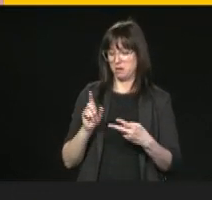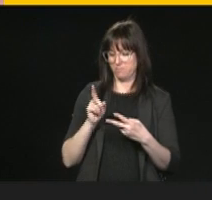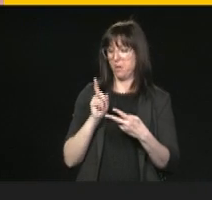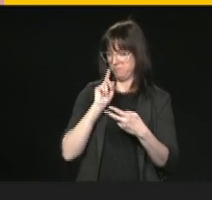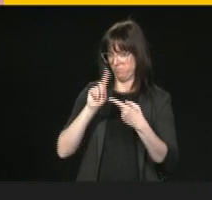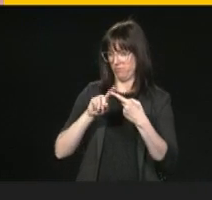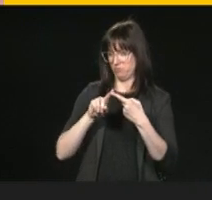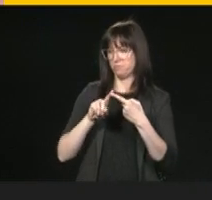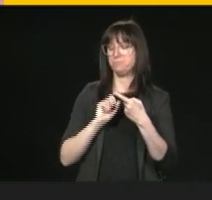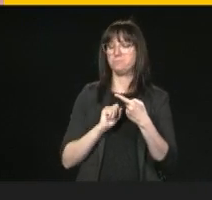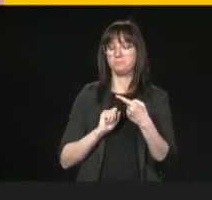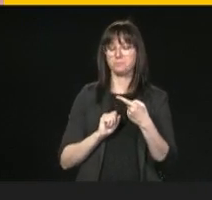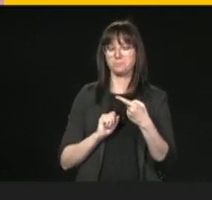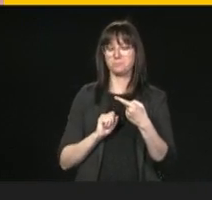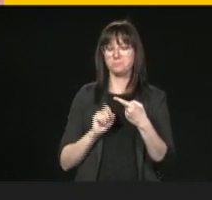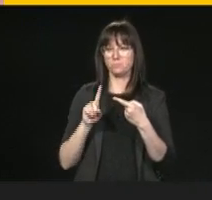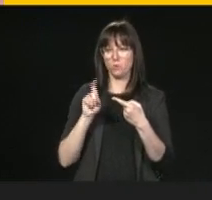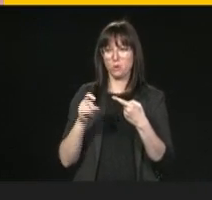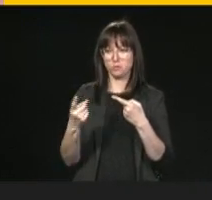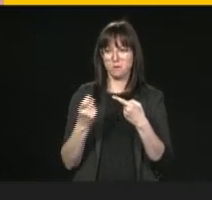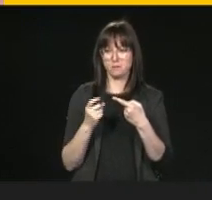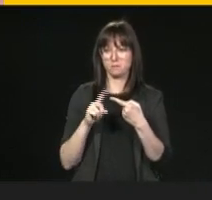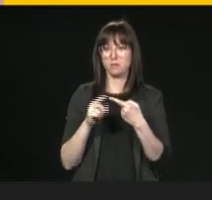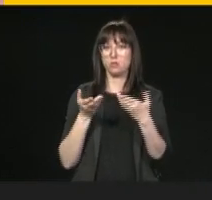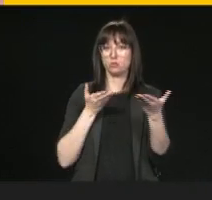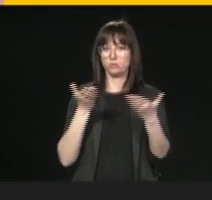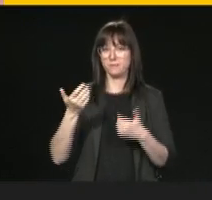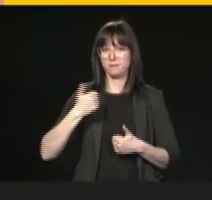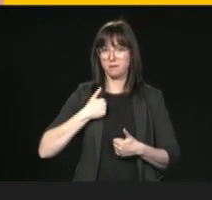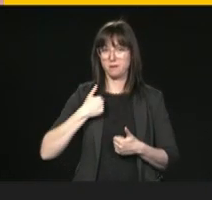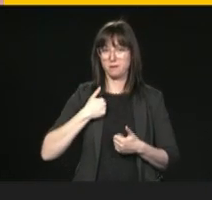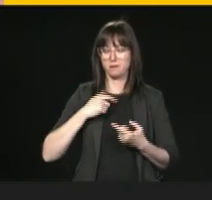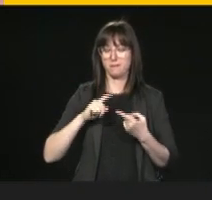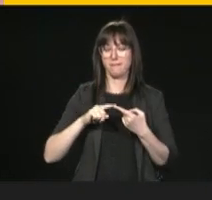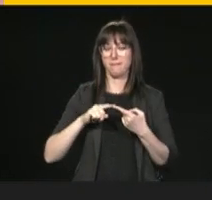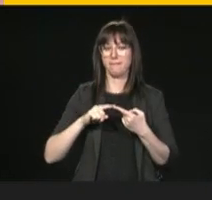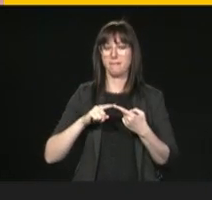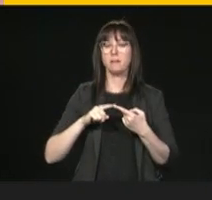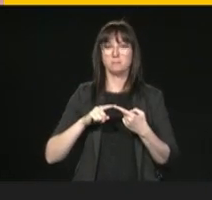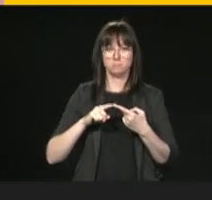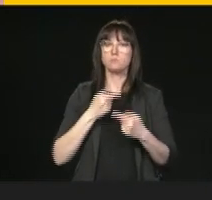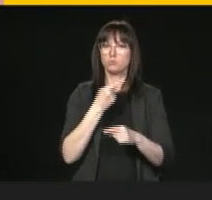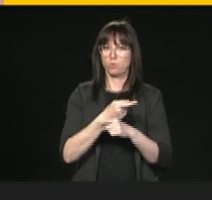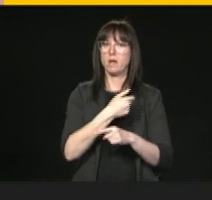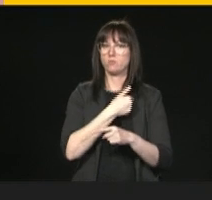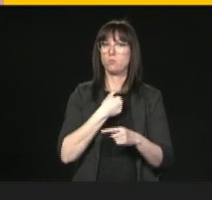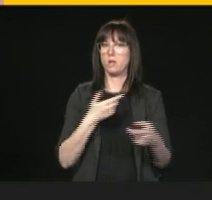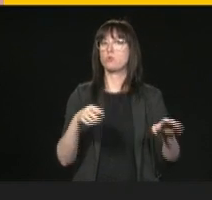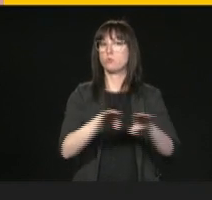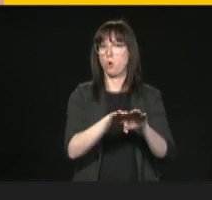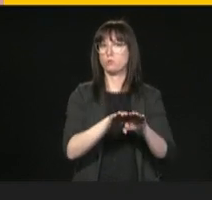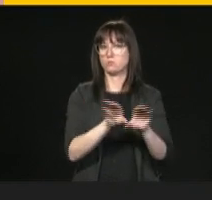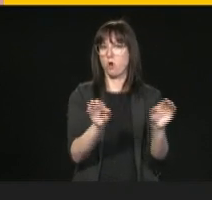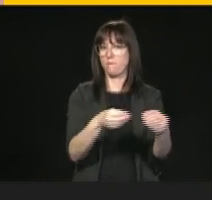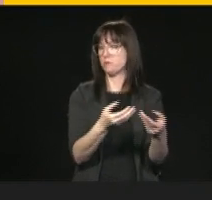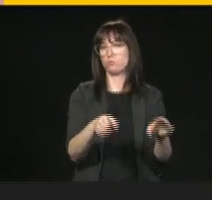for Service Canada, because we physically closed Service Canada offices,